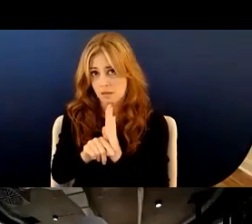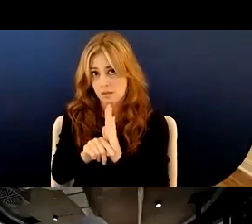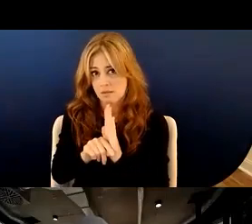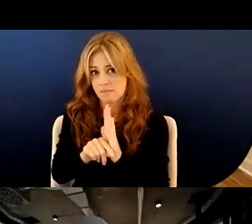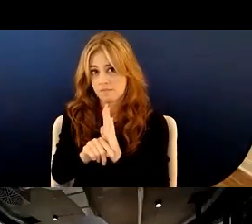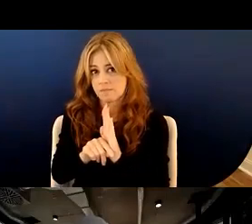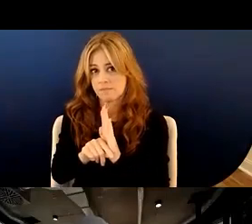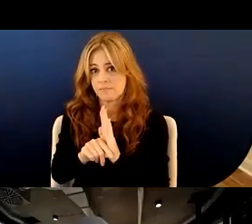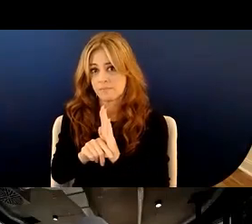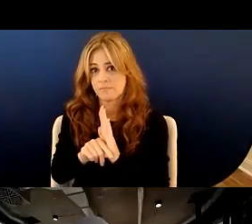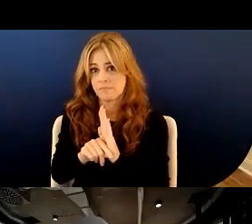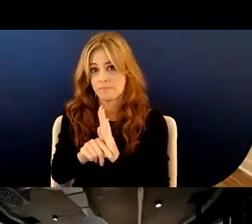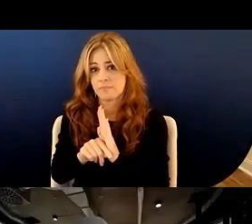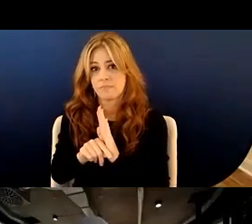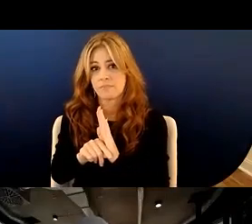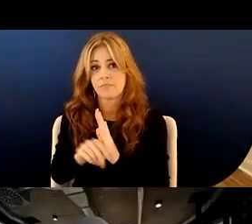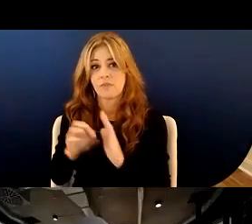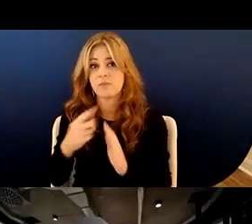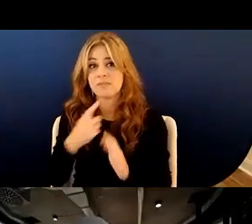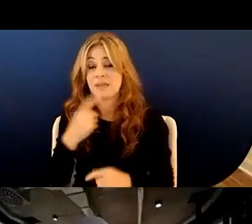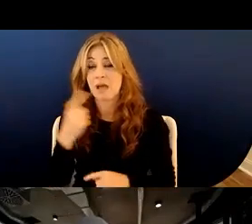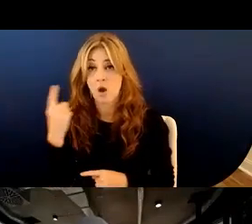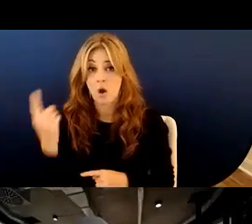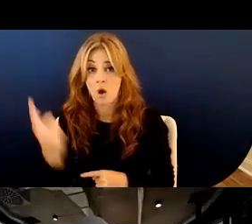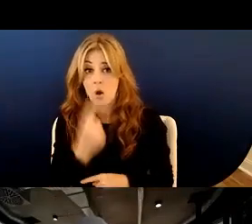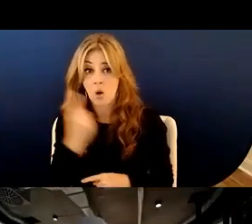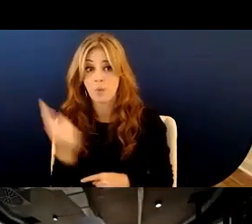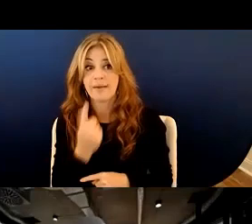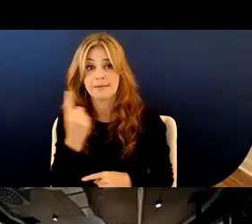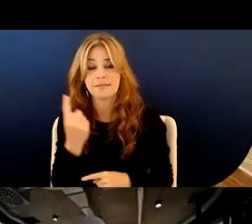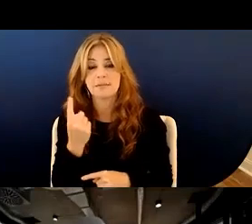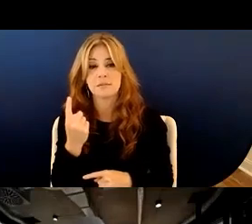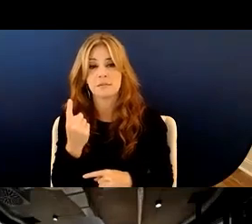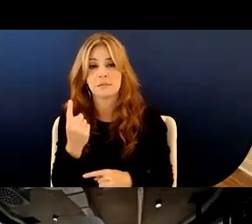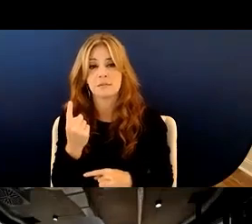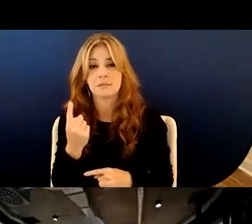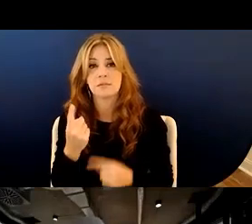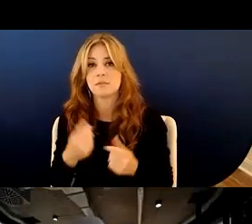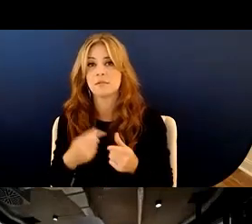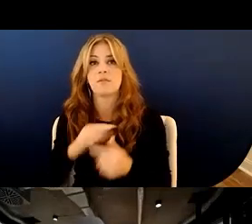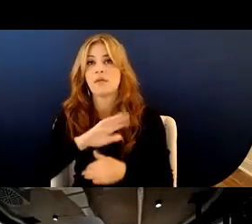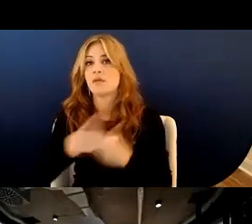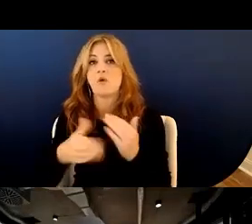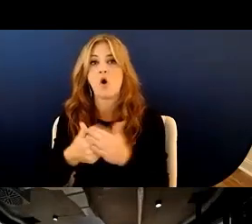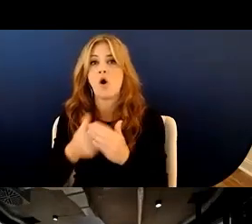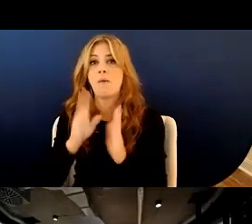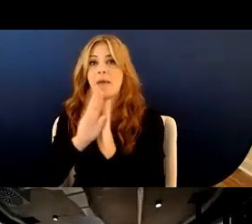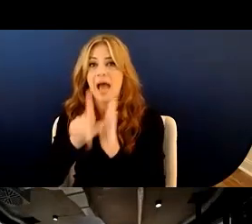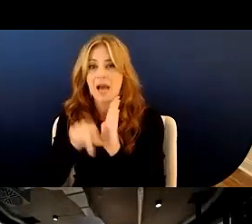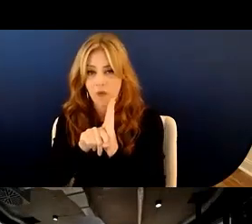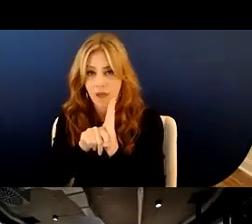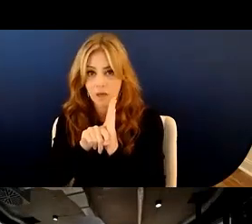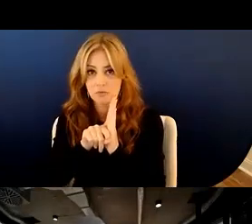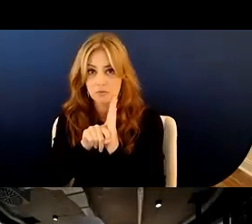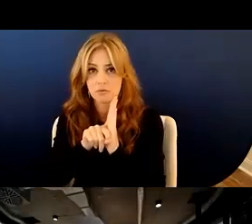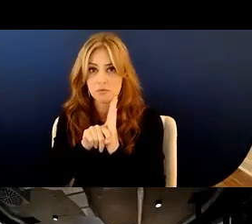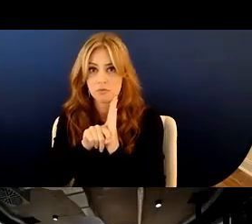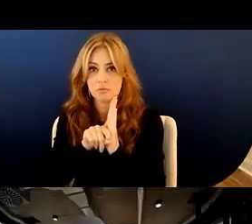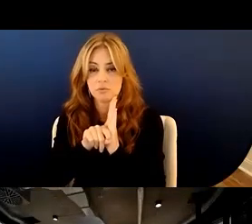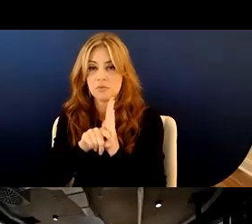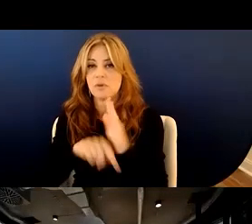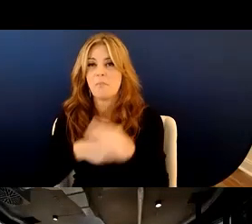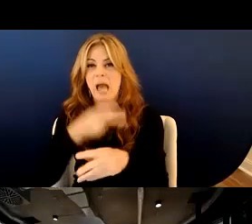say always, then all of the backgrounds here, now I kept it